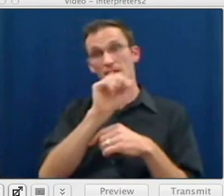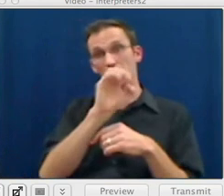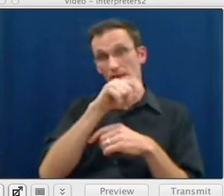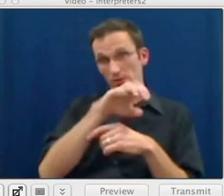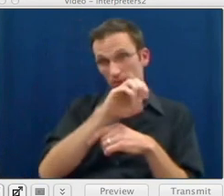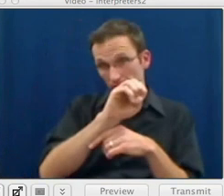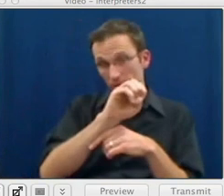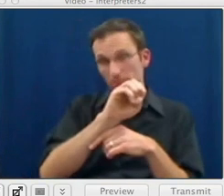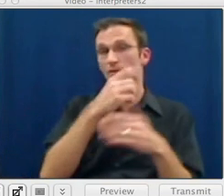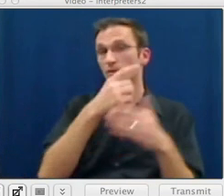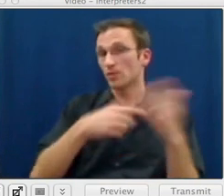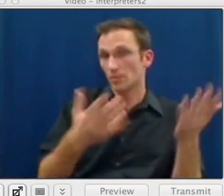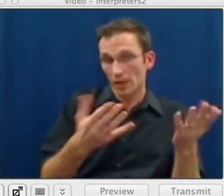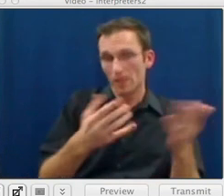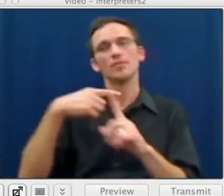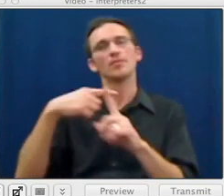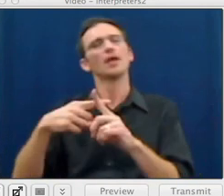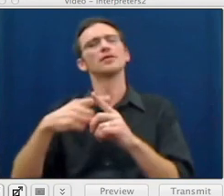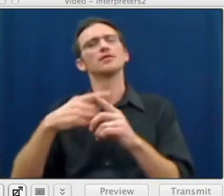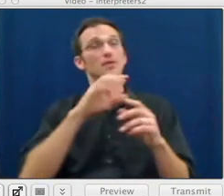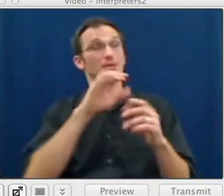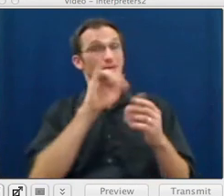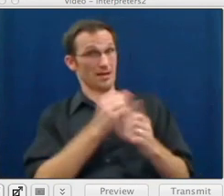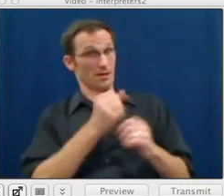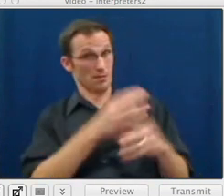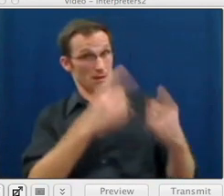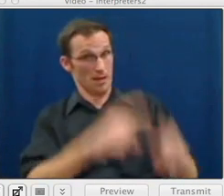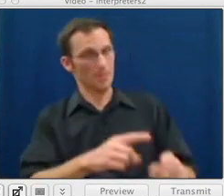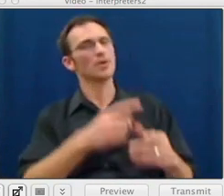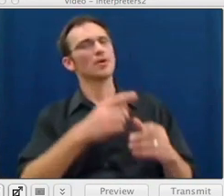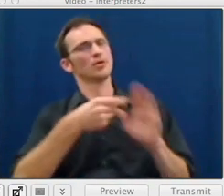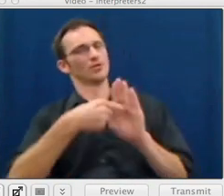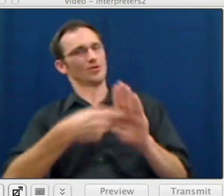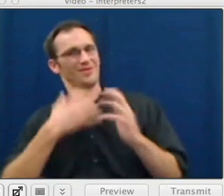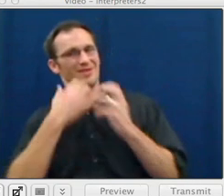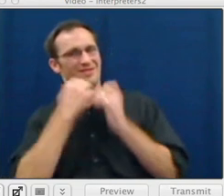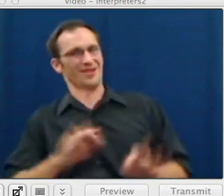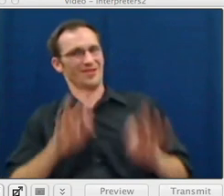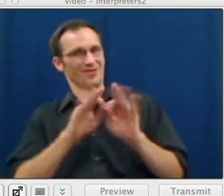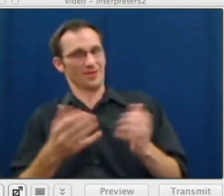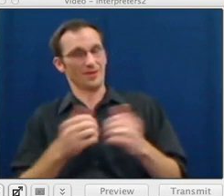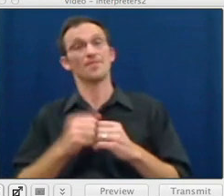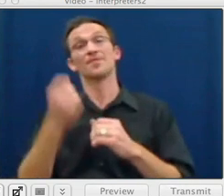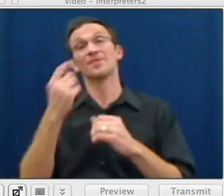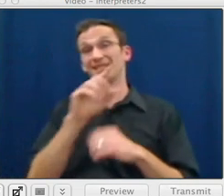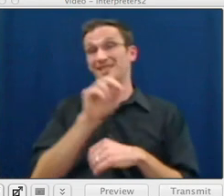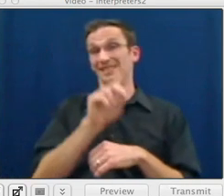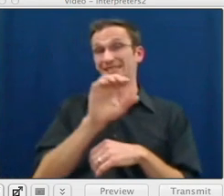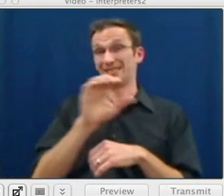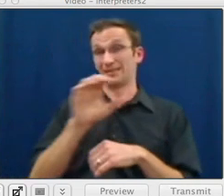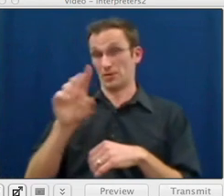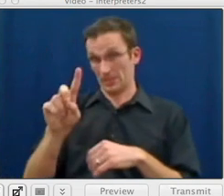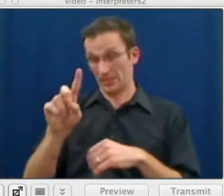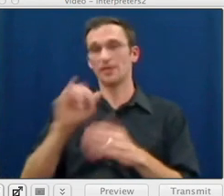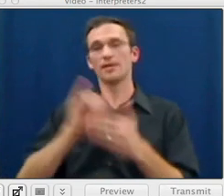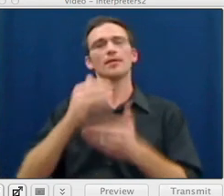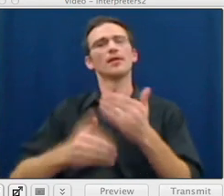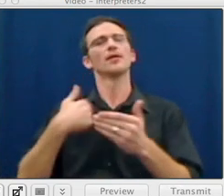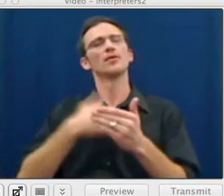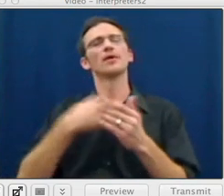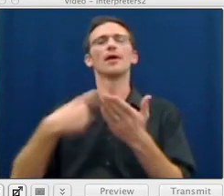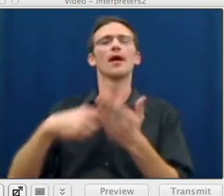consequences. First of all, as you might know, in the DCCRD process, we talk about positive and negative consequences. What you have in